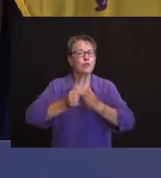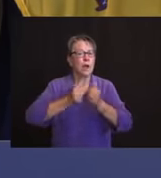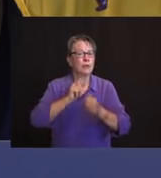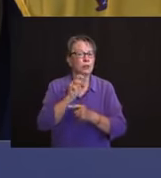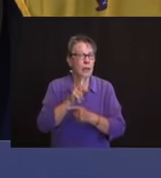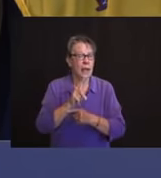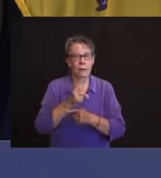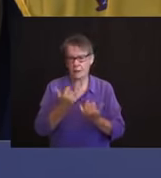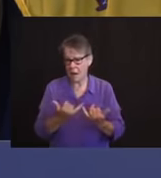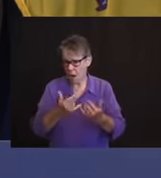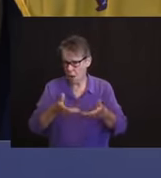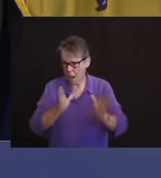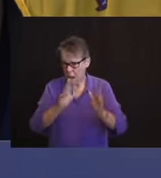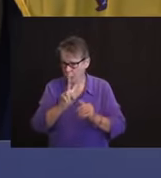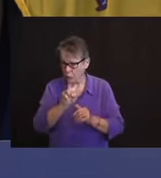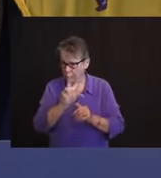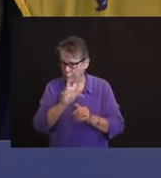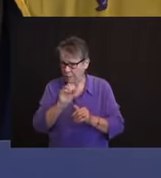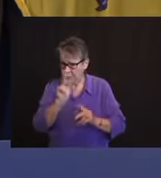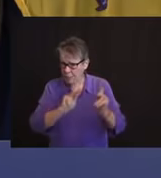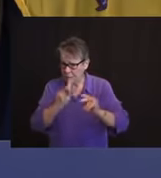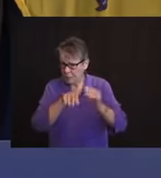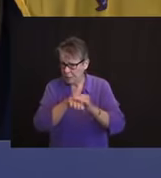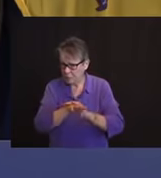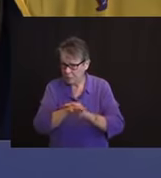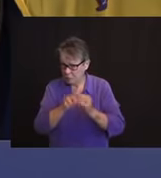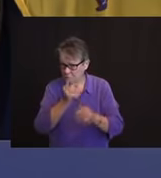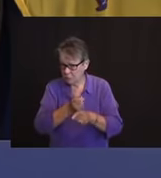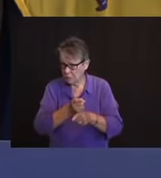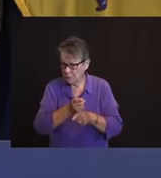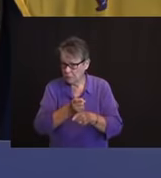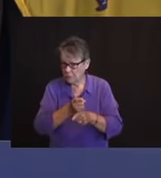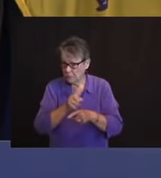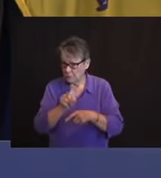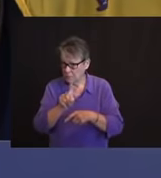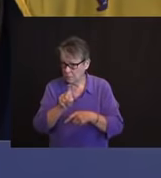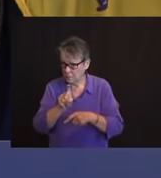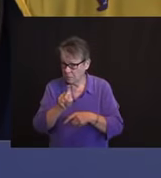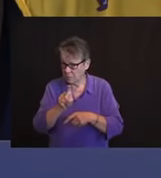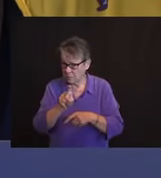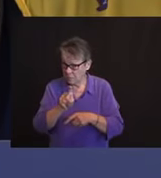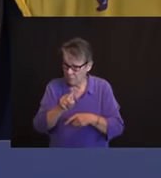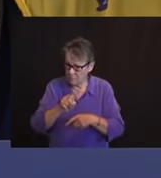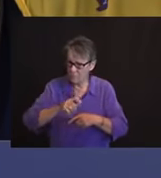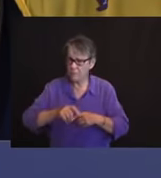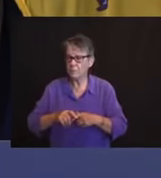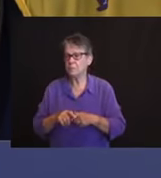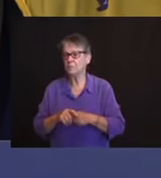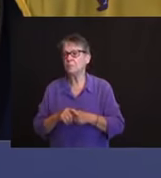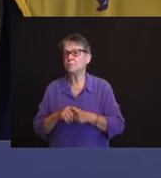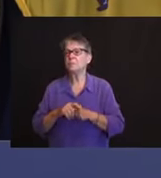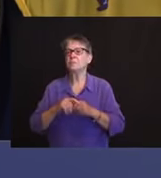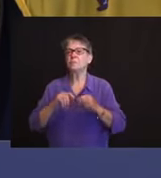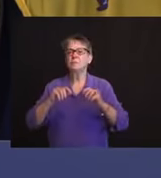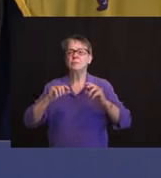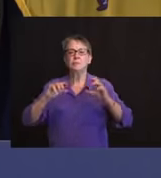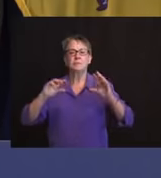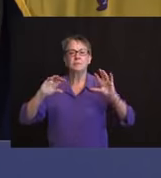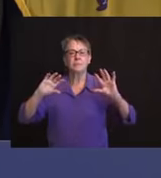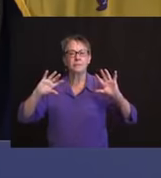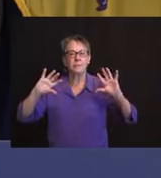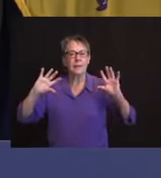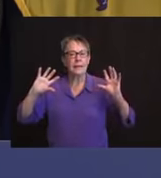There is a difference between gatherings and just people going in and out of an indoor setting, and that's one clarification I would make.